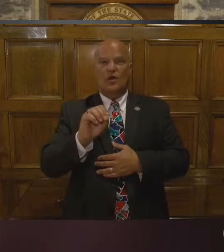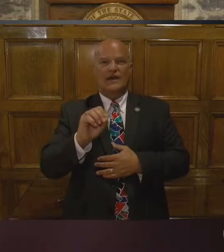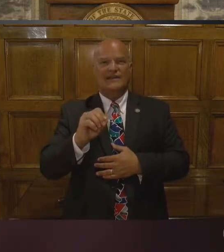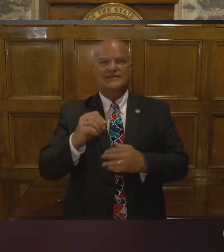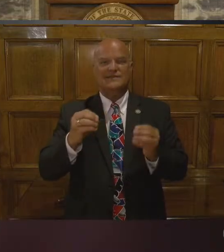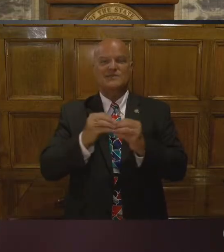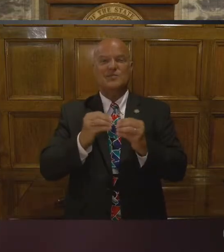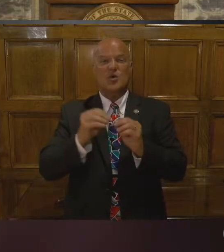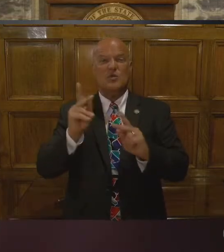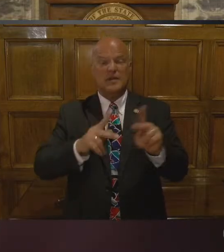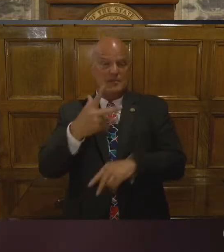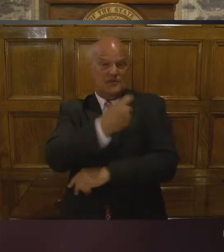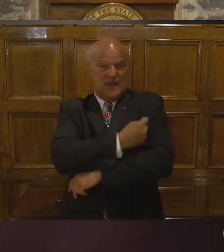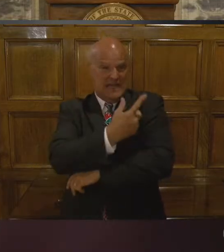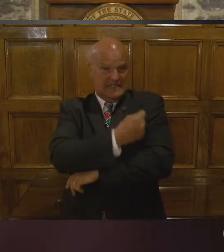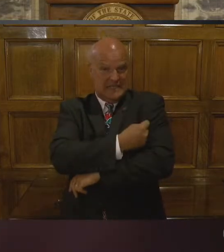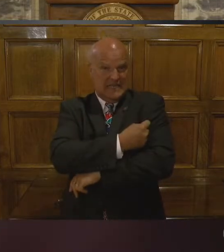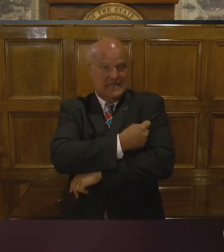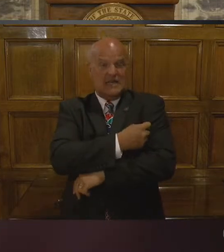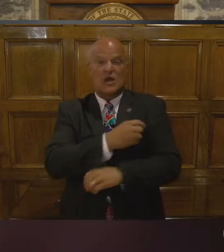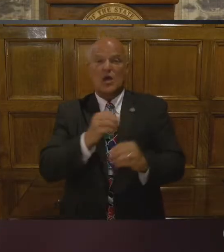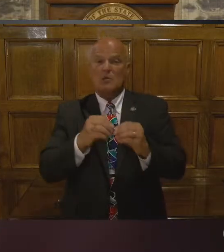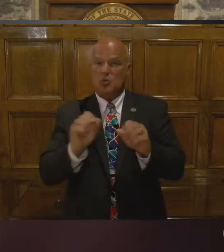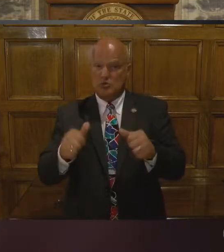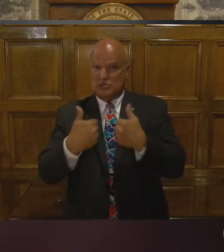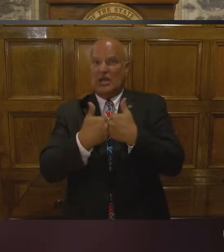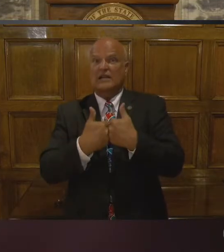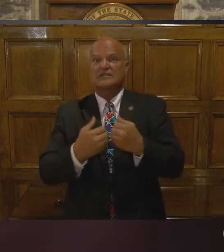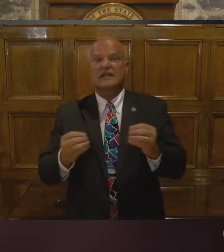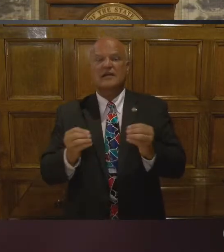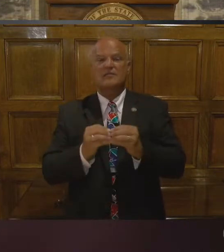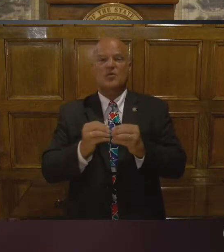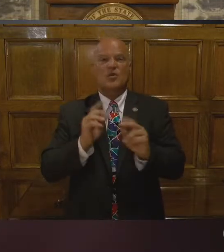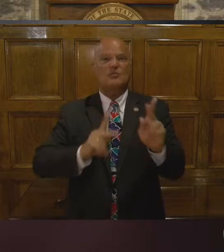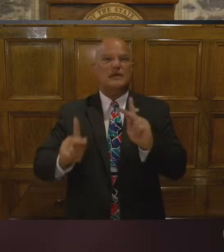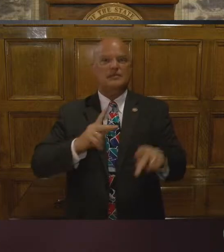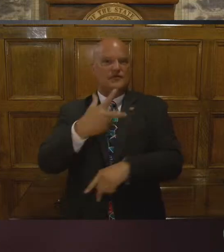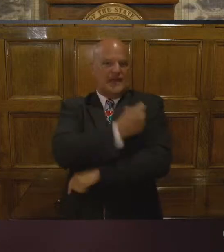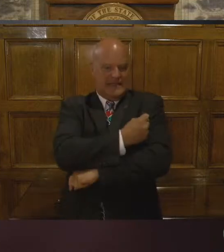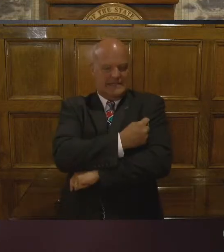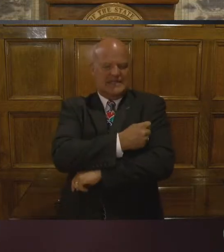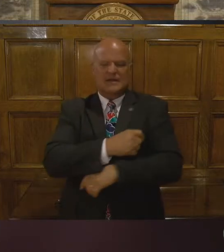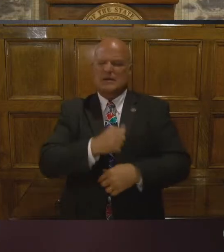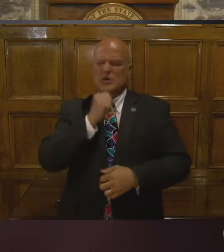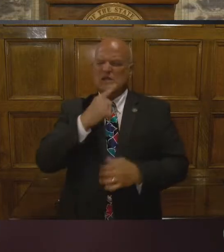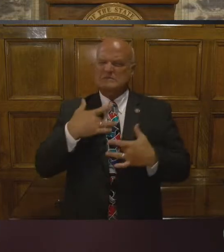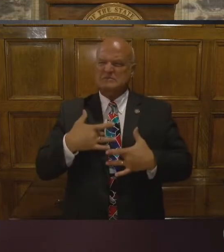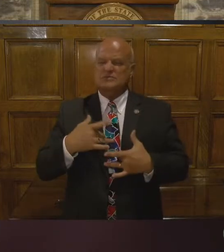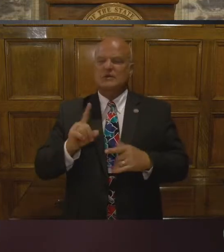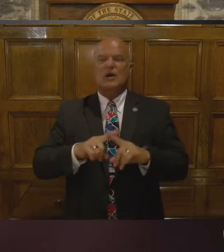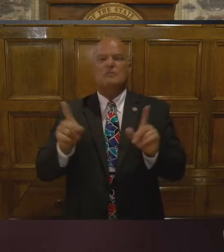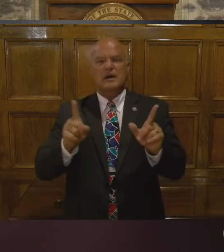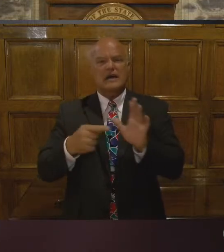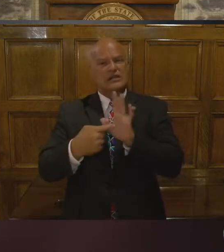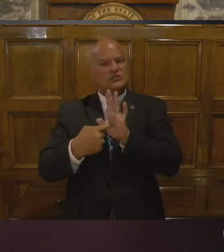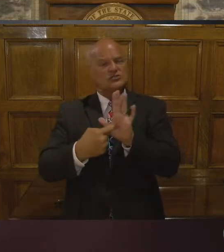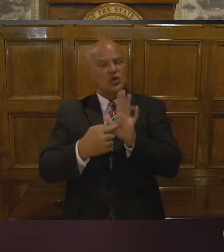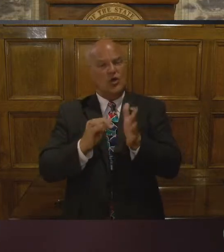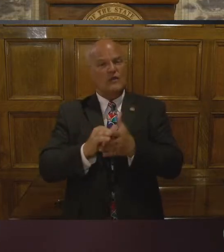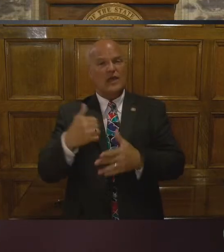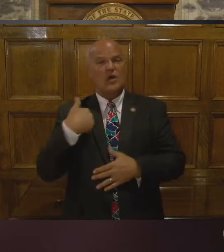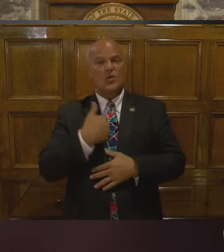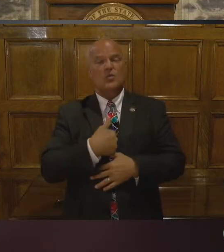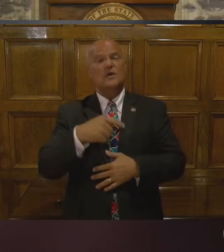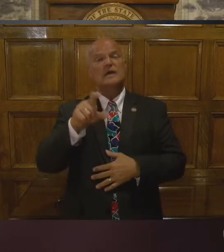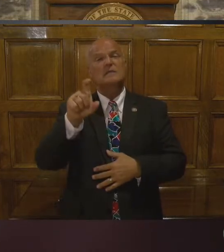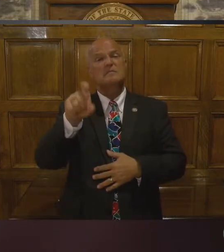as you get more people vaccinated, it's going to be more challenging. So that's not too discouraging, but it shows that we've